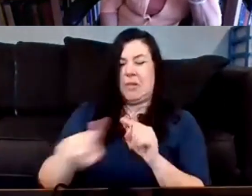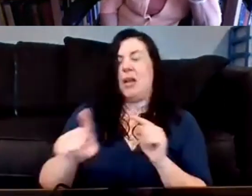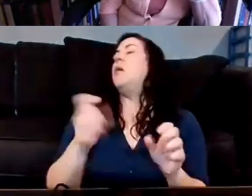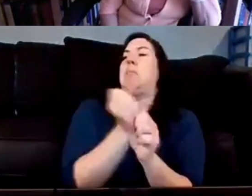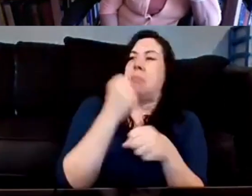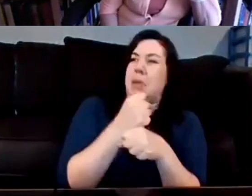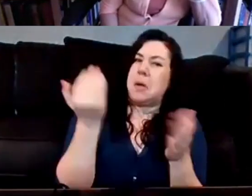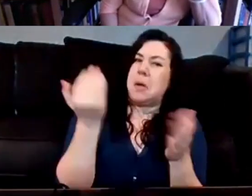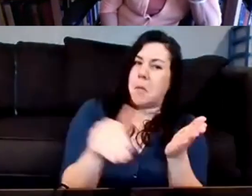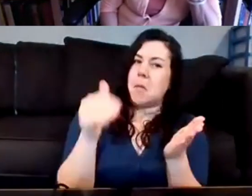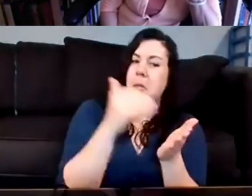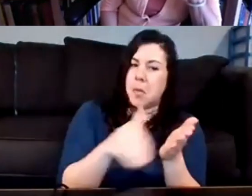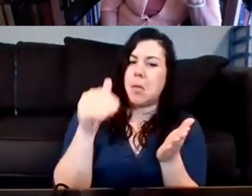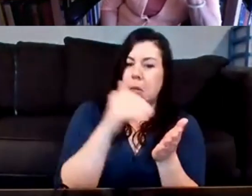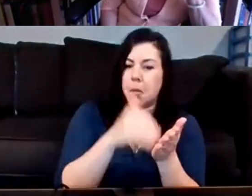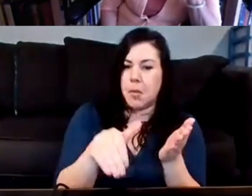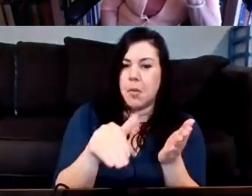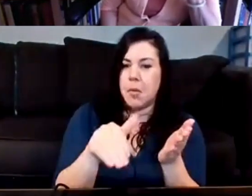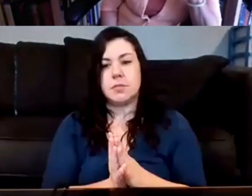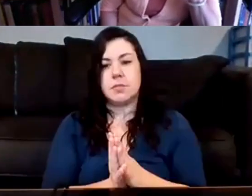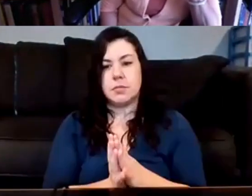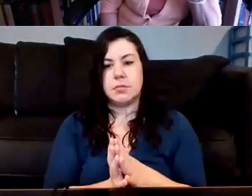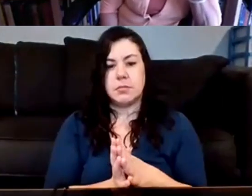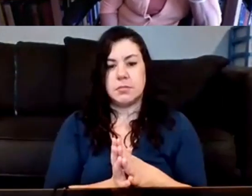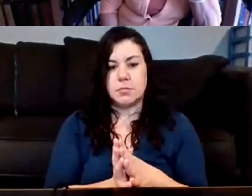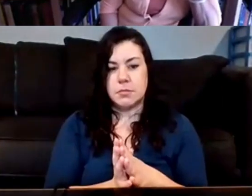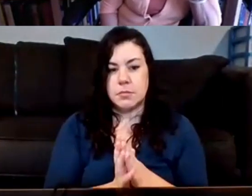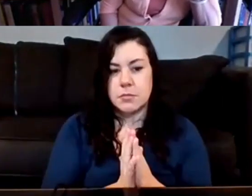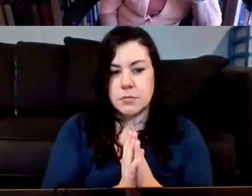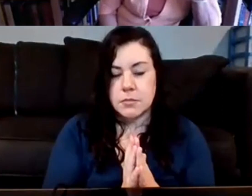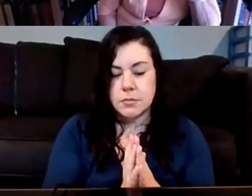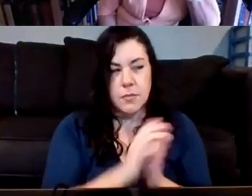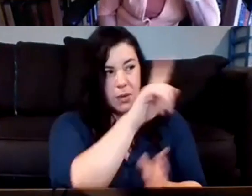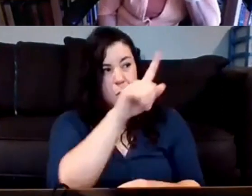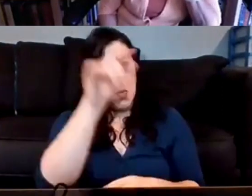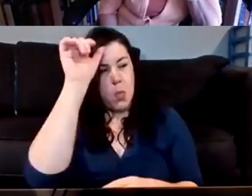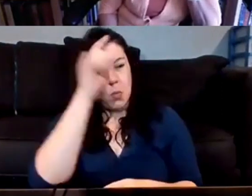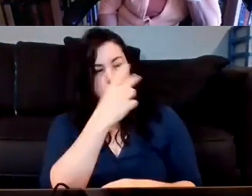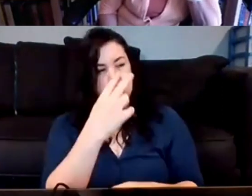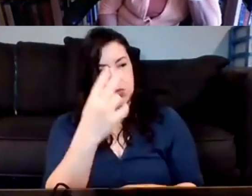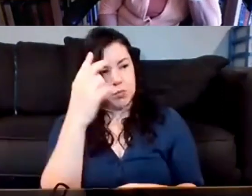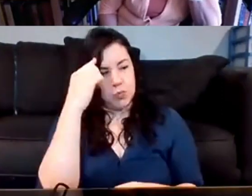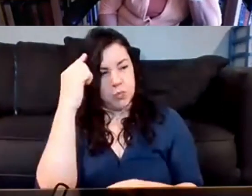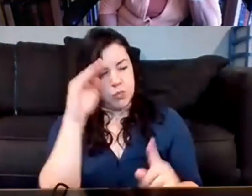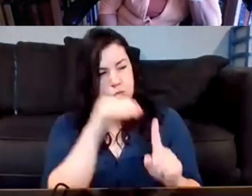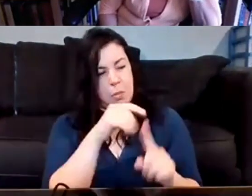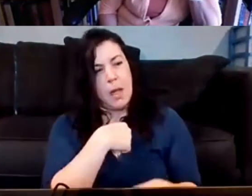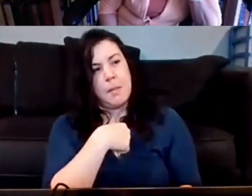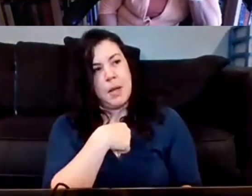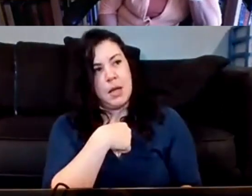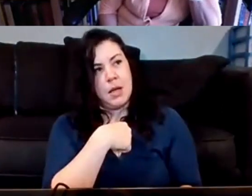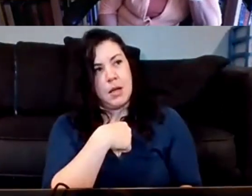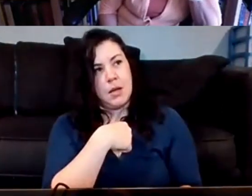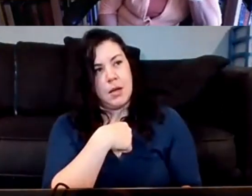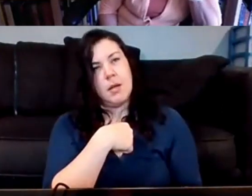I wanted to jump on and say, Christina, you make me think of the Kerry James Marshall work, Heirlooms and